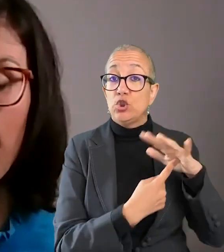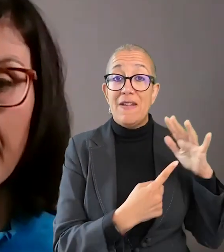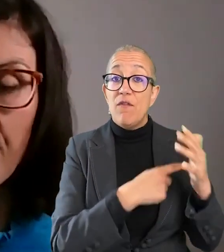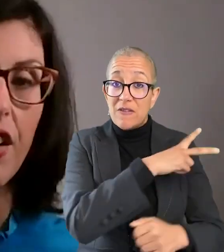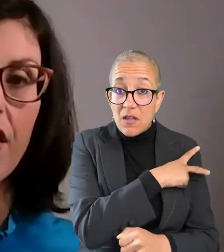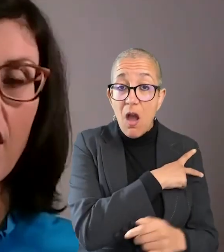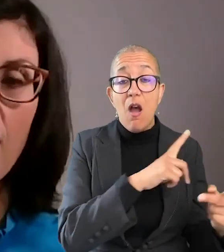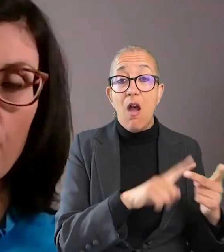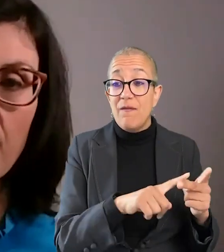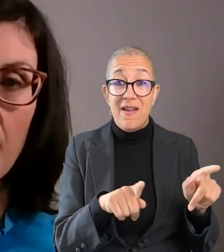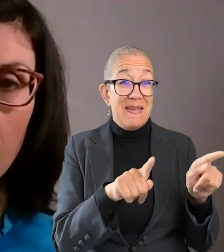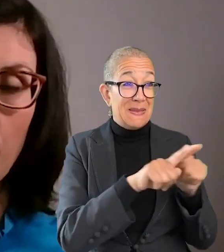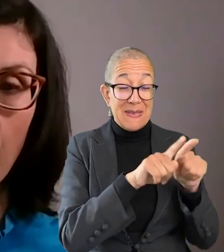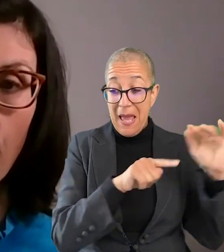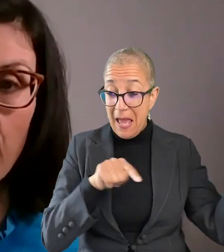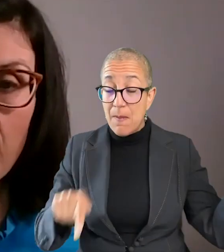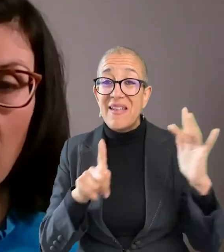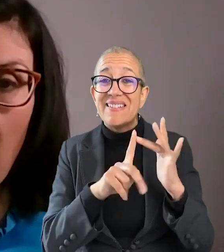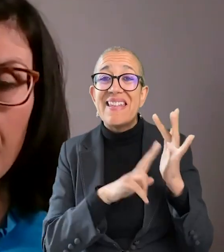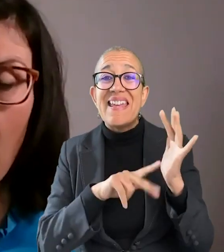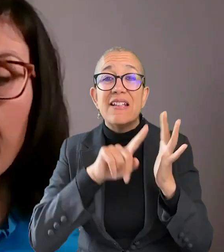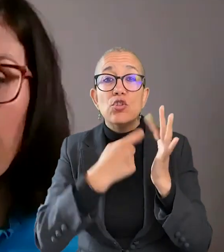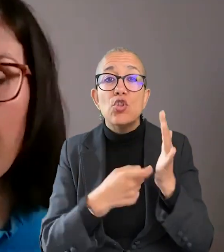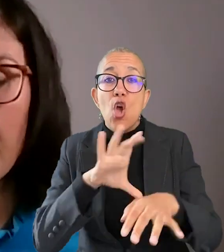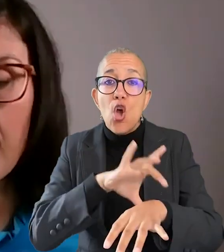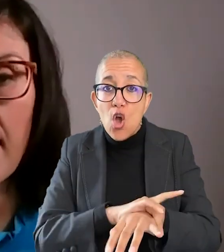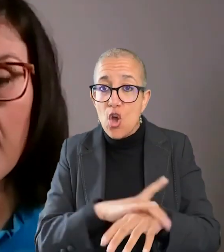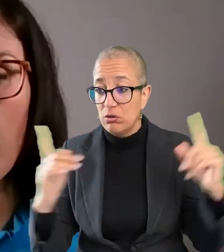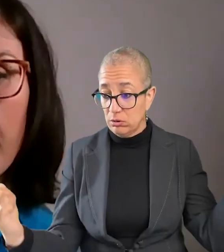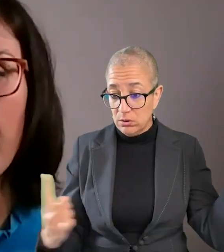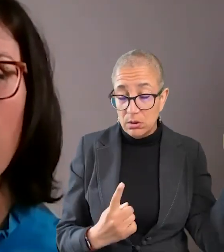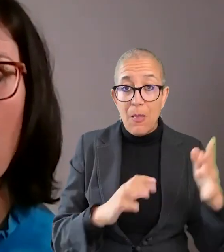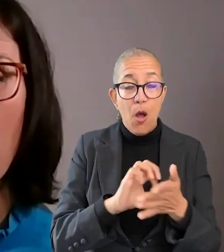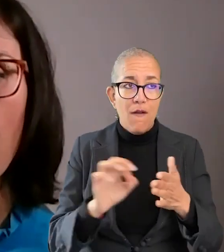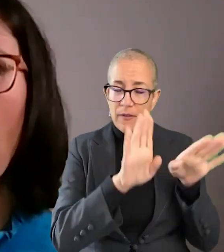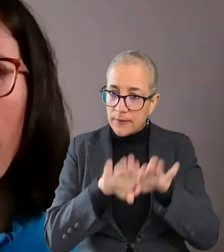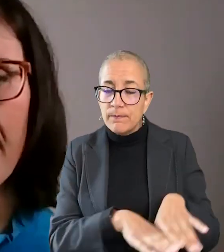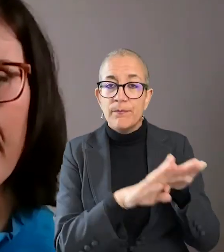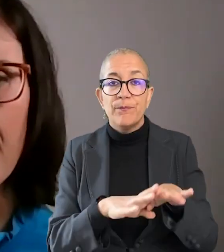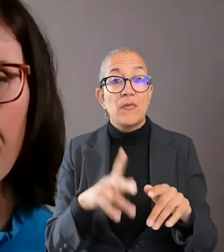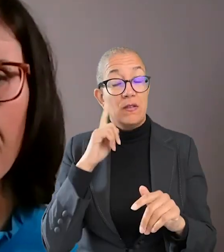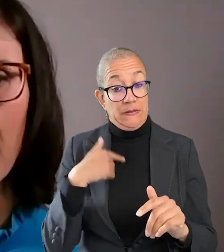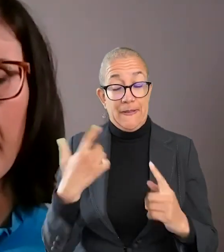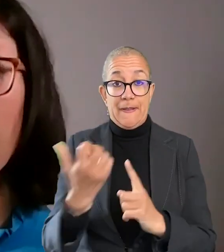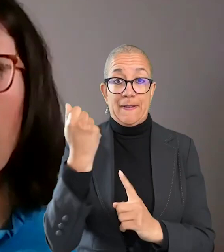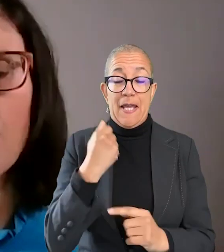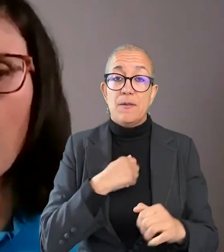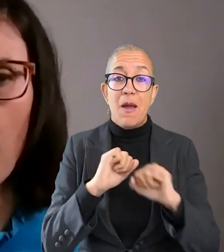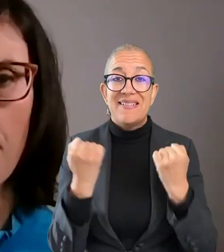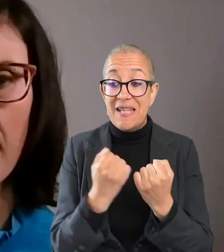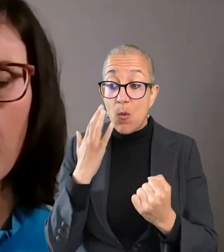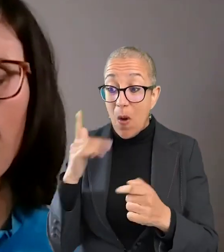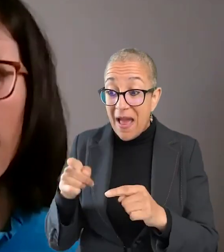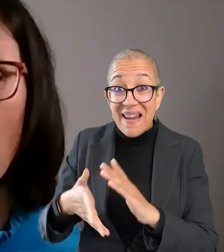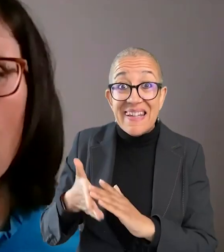be to the intern who is in my office. And I consider success in my team that when they leave, it's to go